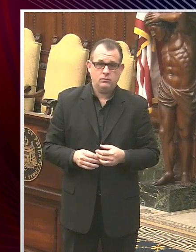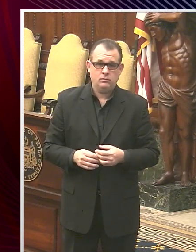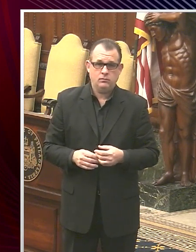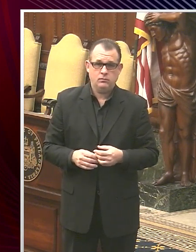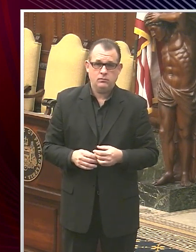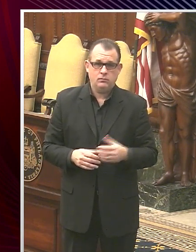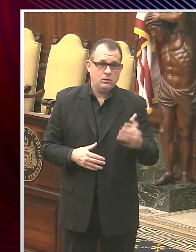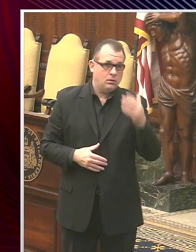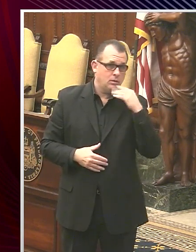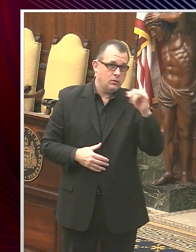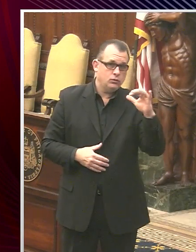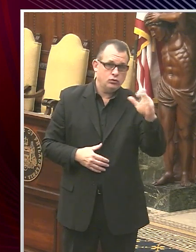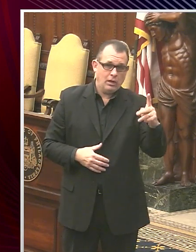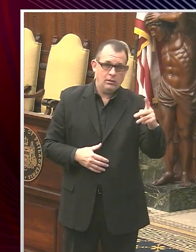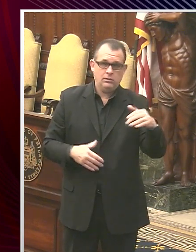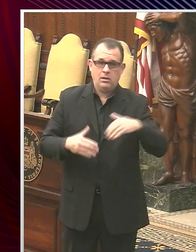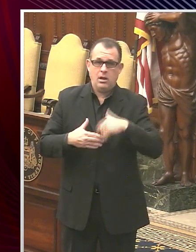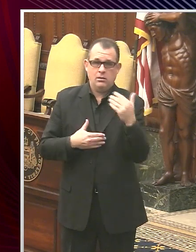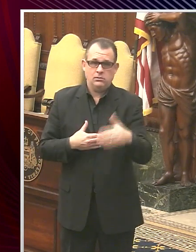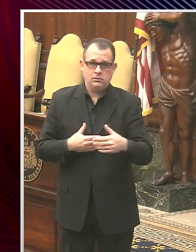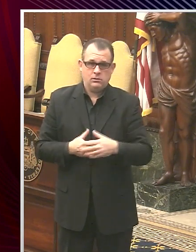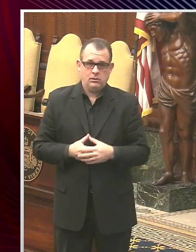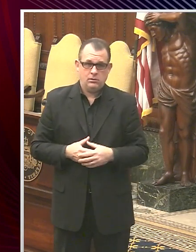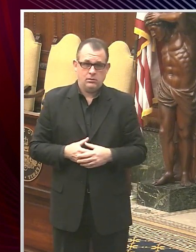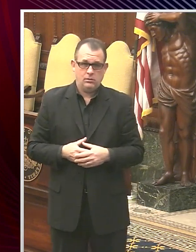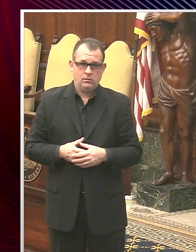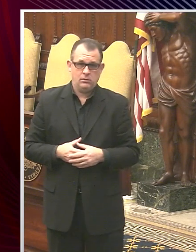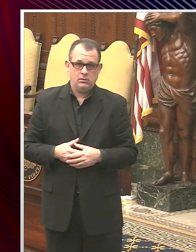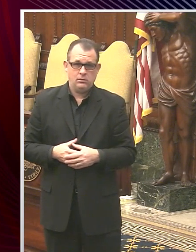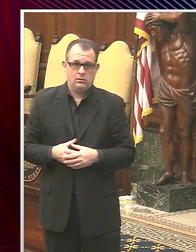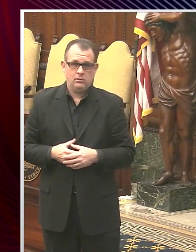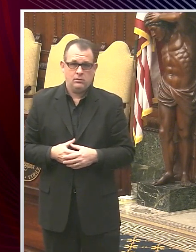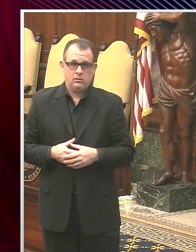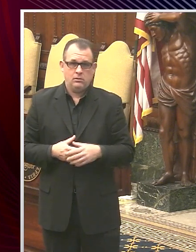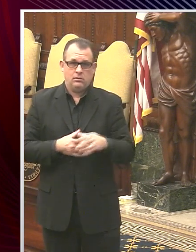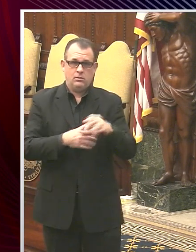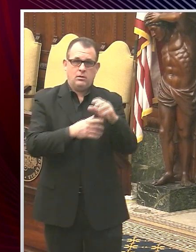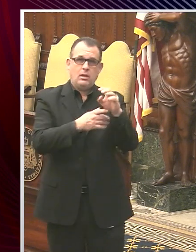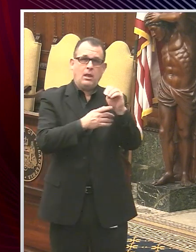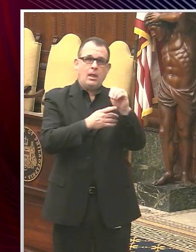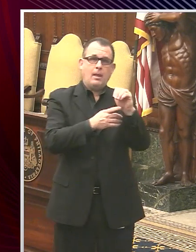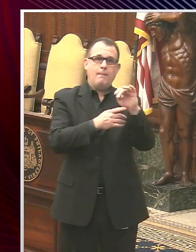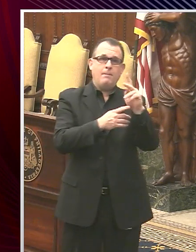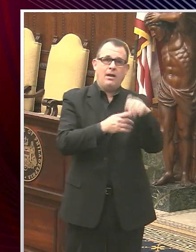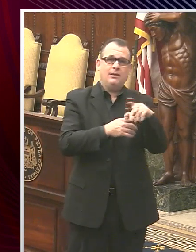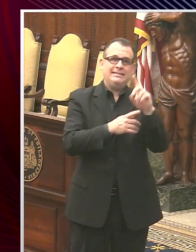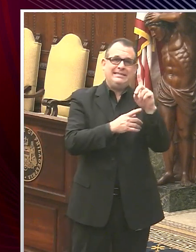Thank you, Jack. Next up, we have Mike Donofrio from the Philadelphia Tribune. Mike, you can go ahead.